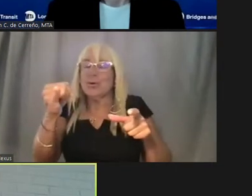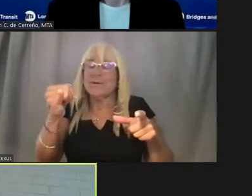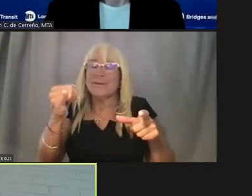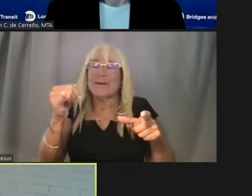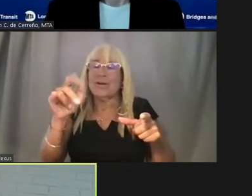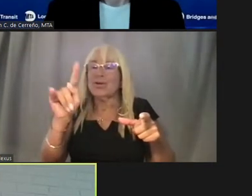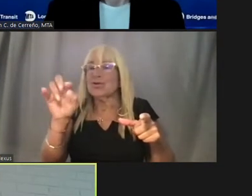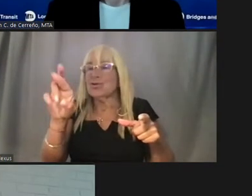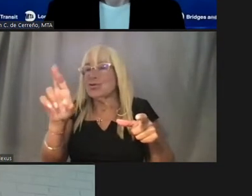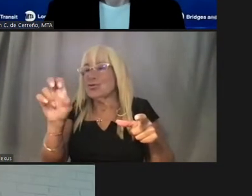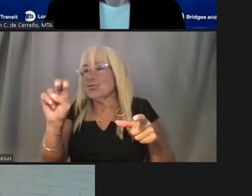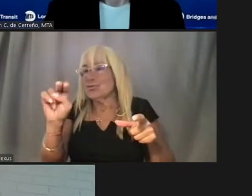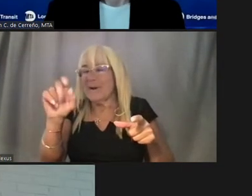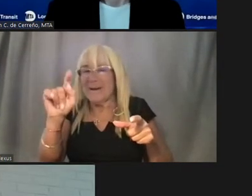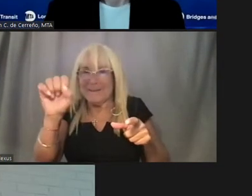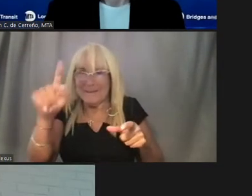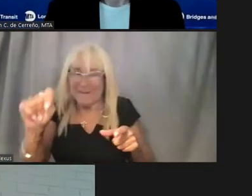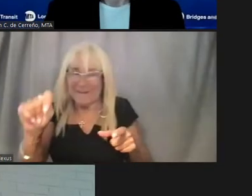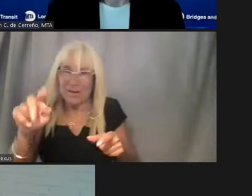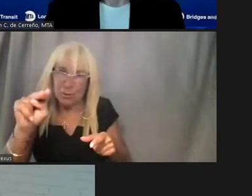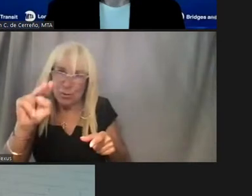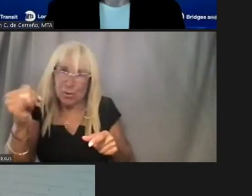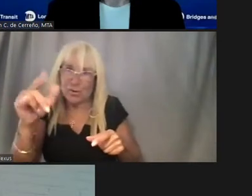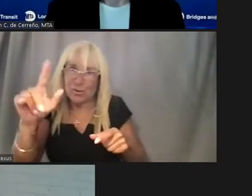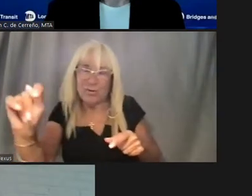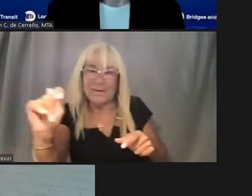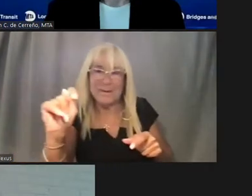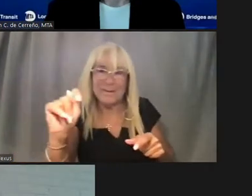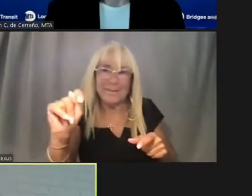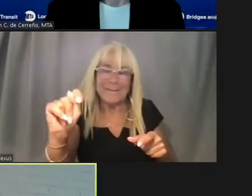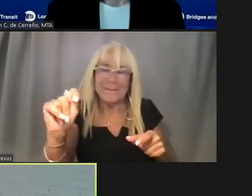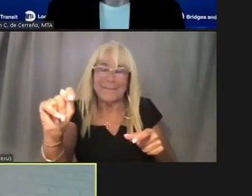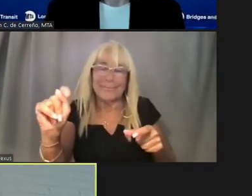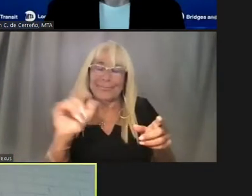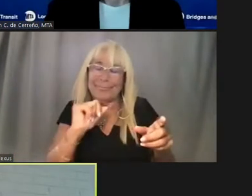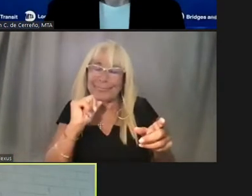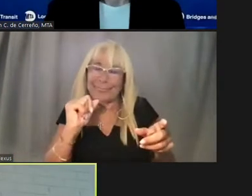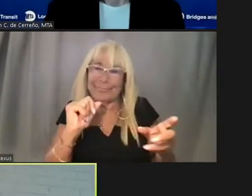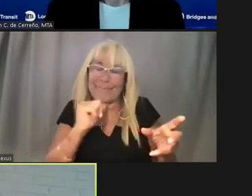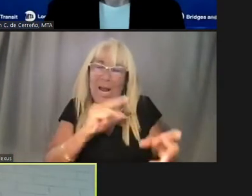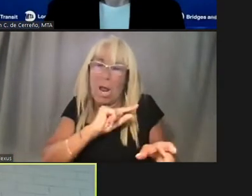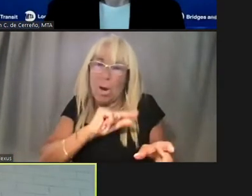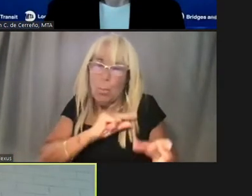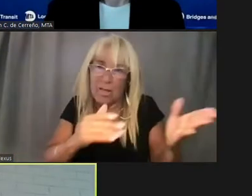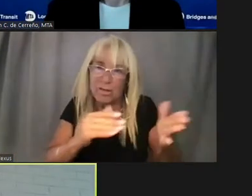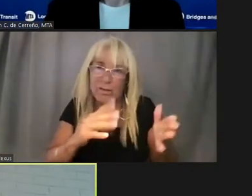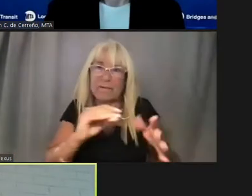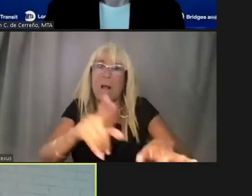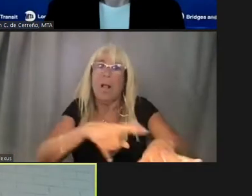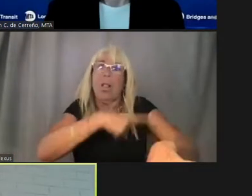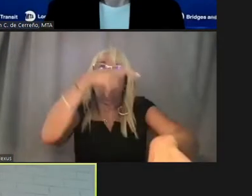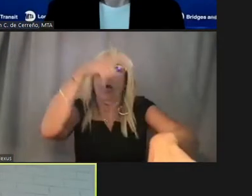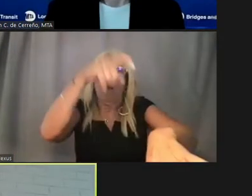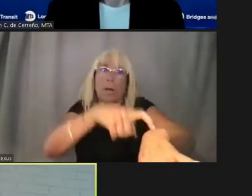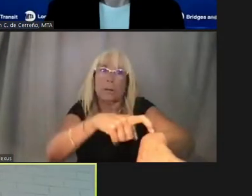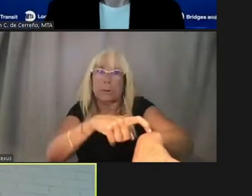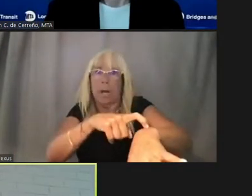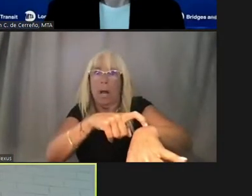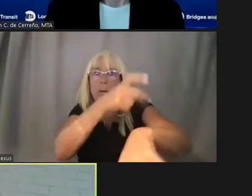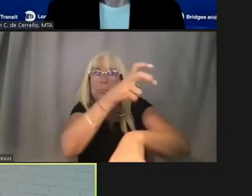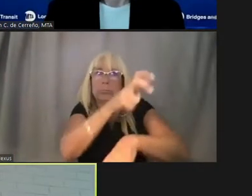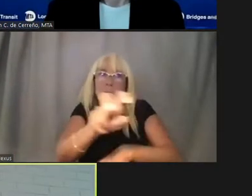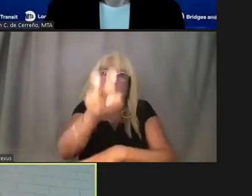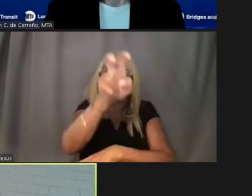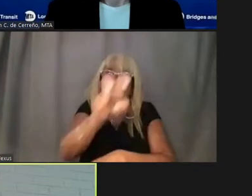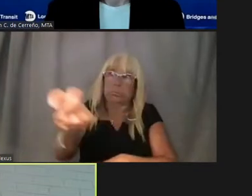takes a long time to get down and then over um so if and and also